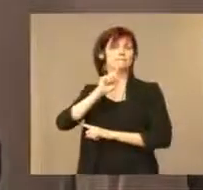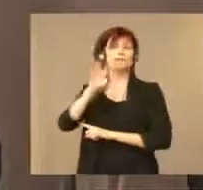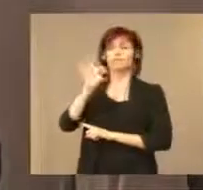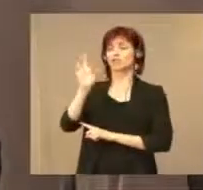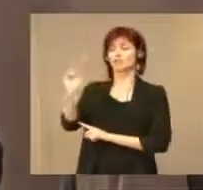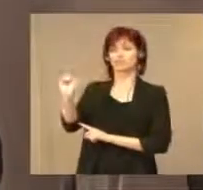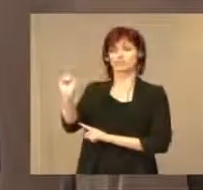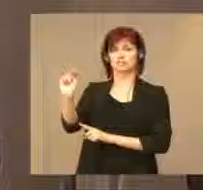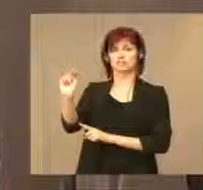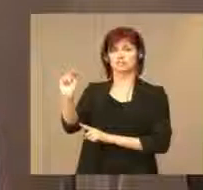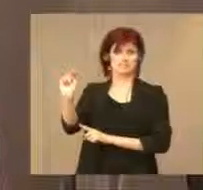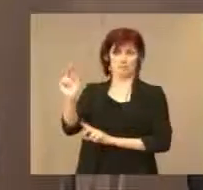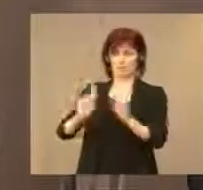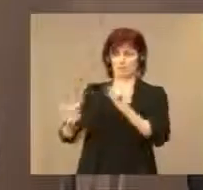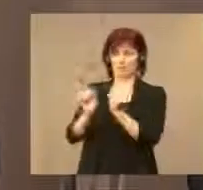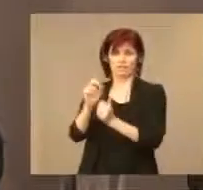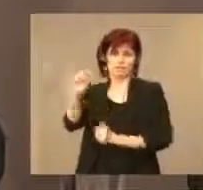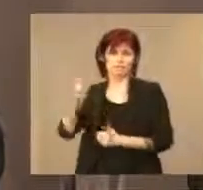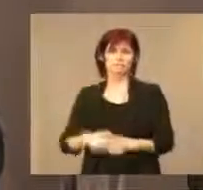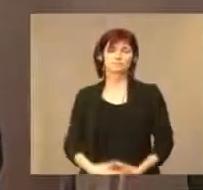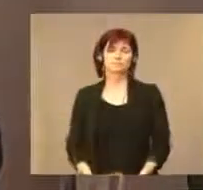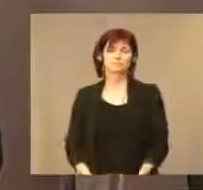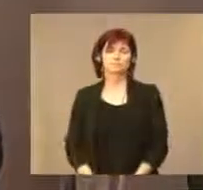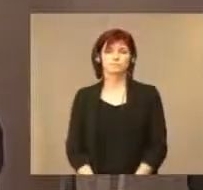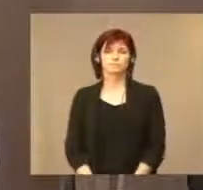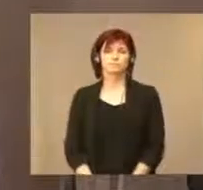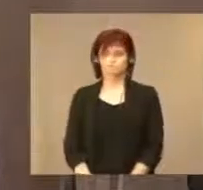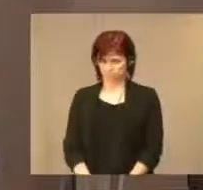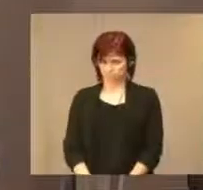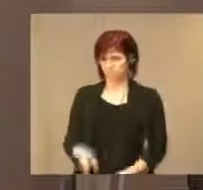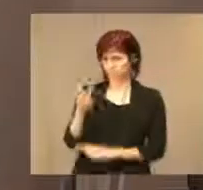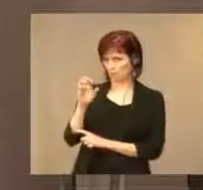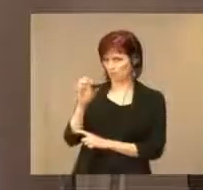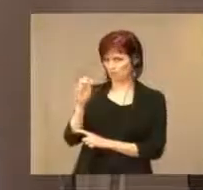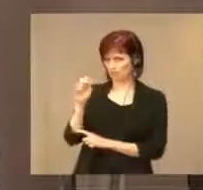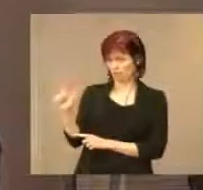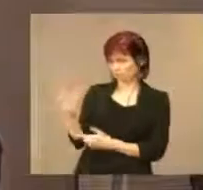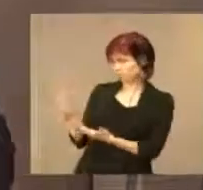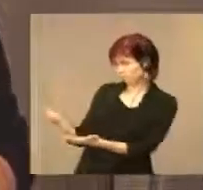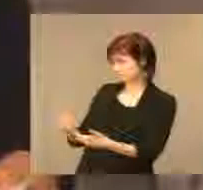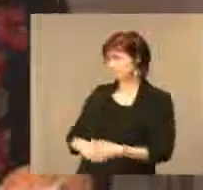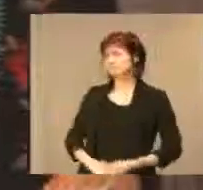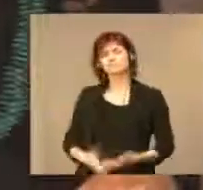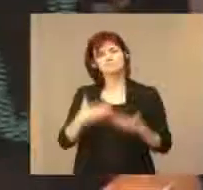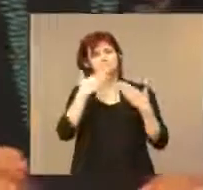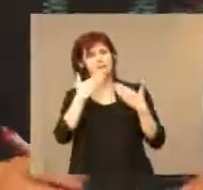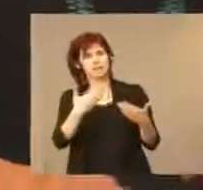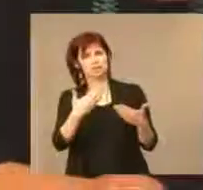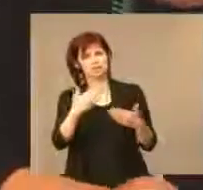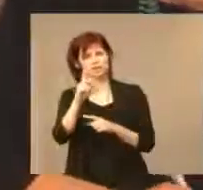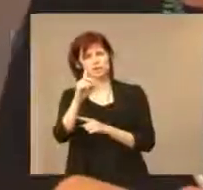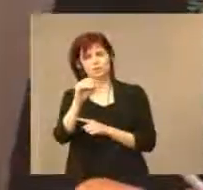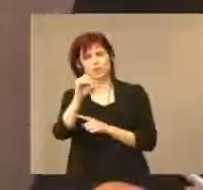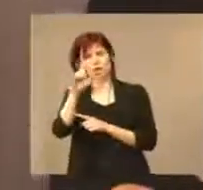Nations, I guess, persons with disabilities? Okay, Wendell. Thank you, Dolly. I